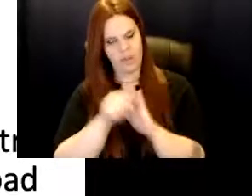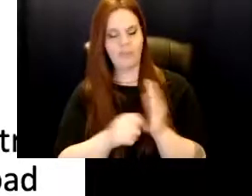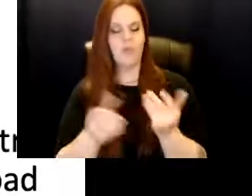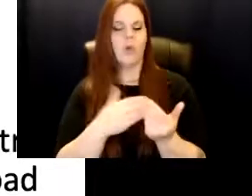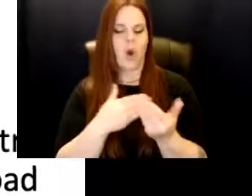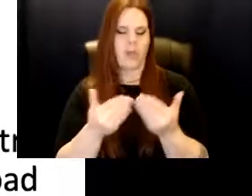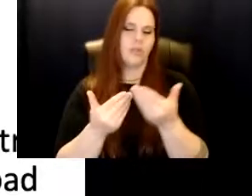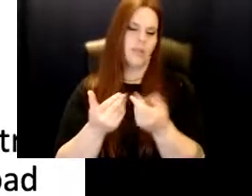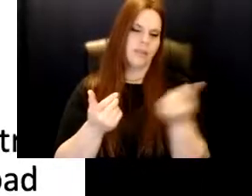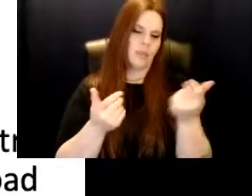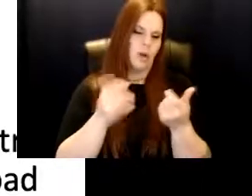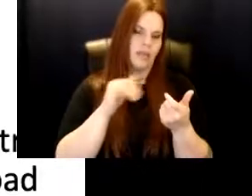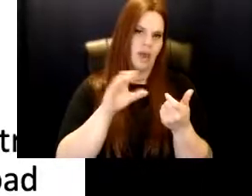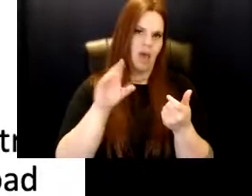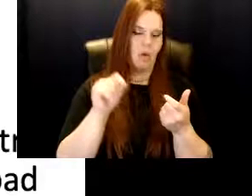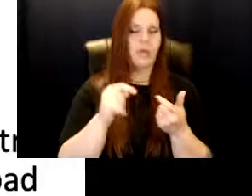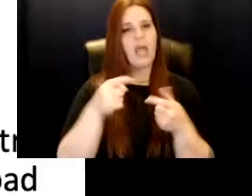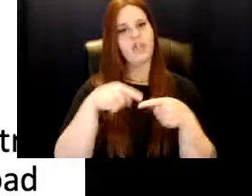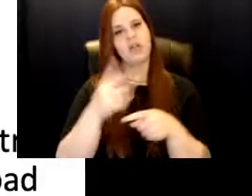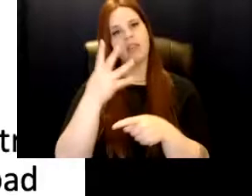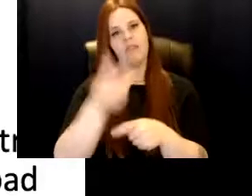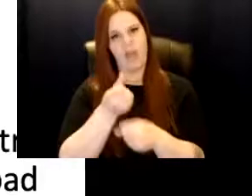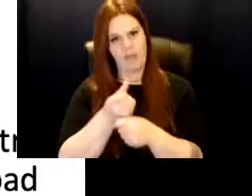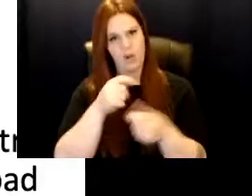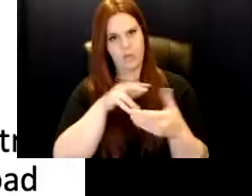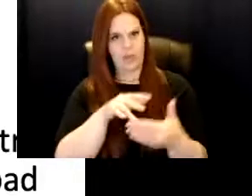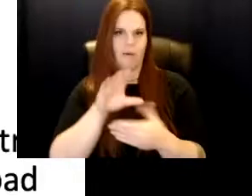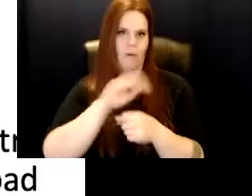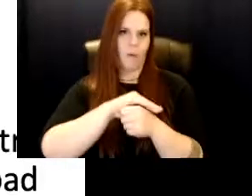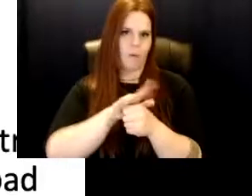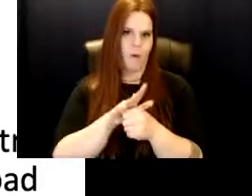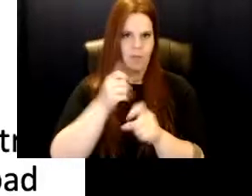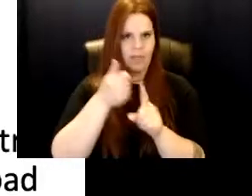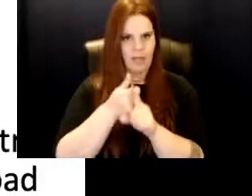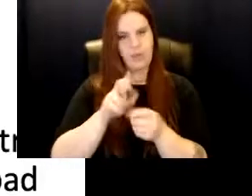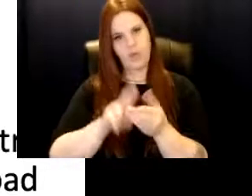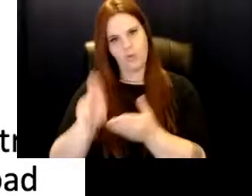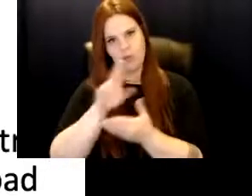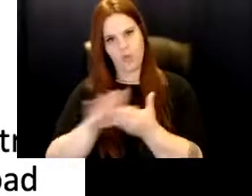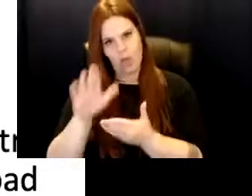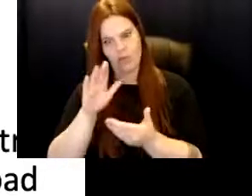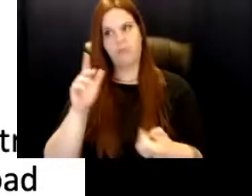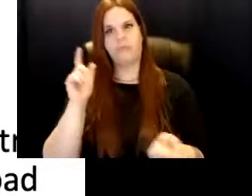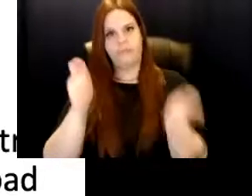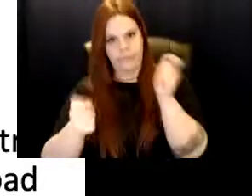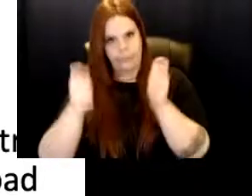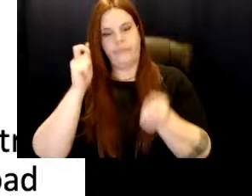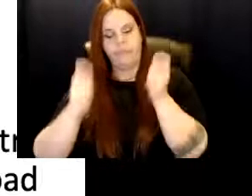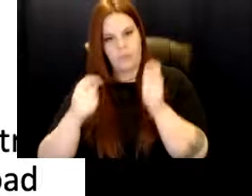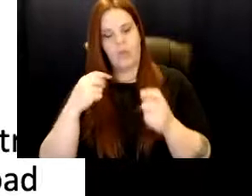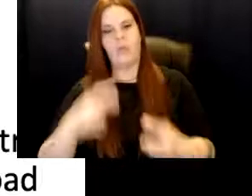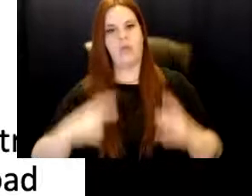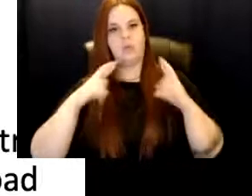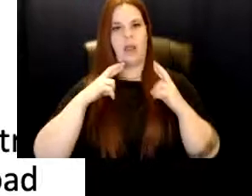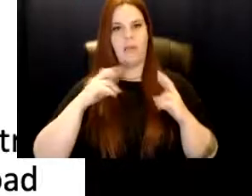out. And during the 5-year study, of course, COVID hit. The university and our college underwent some significant changes. We had retirement